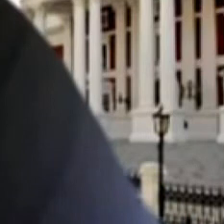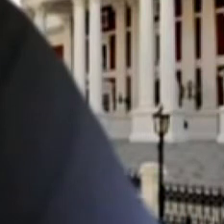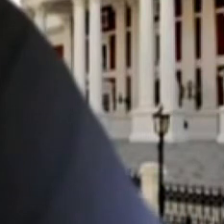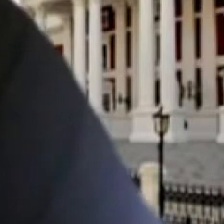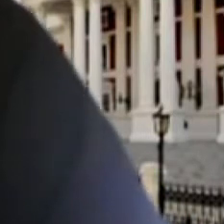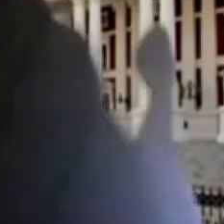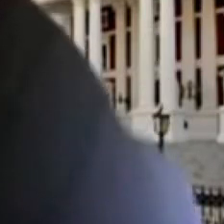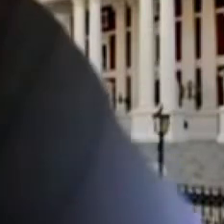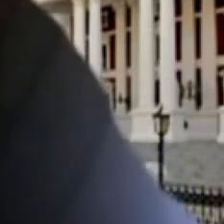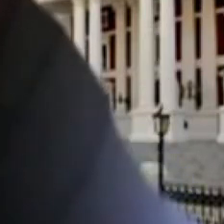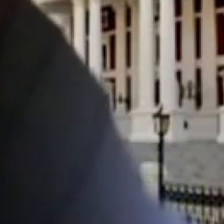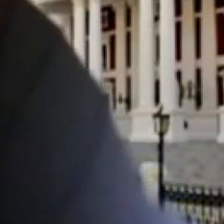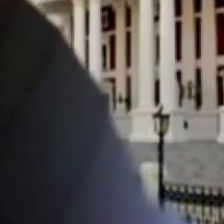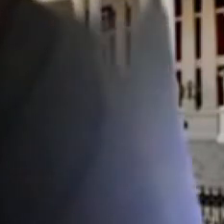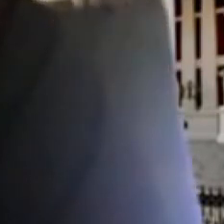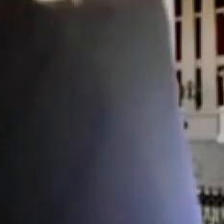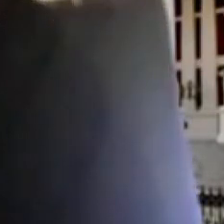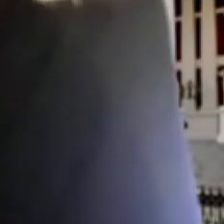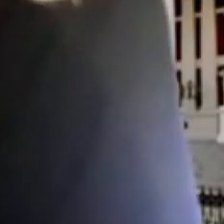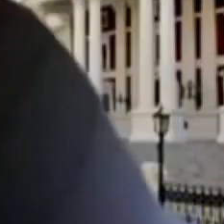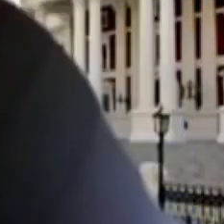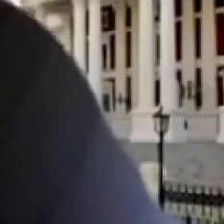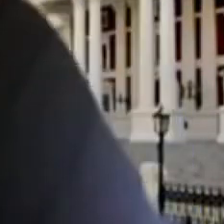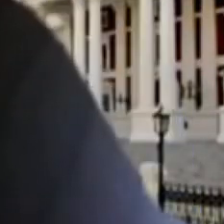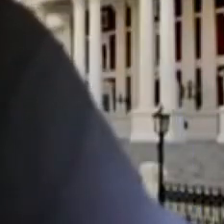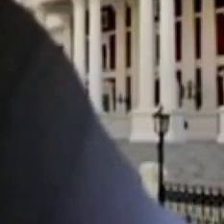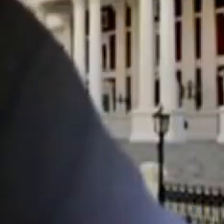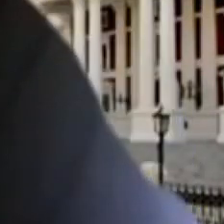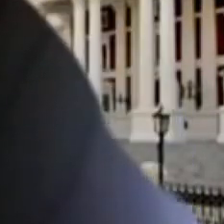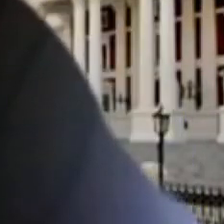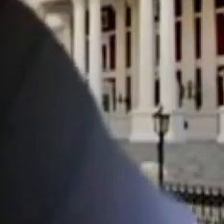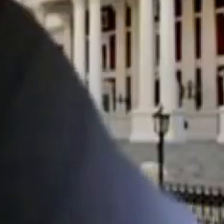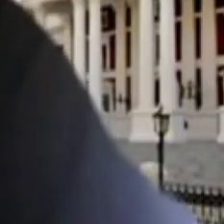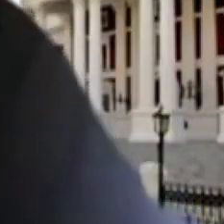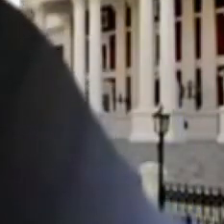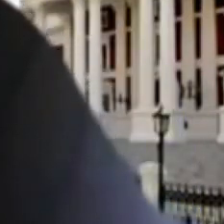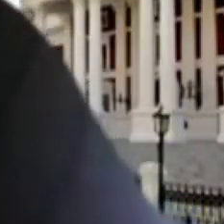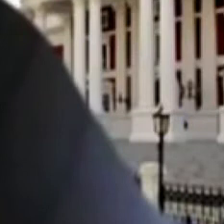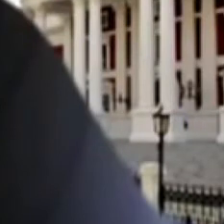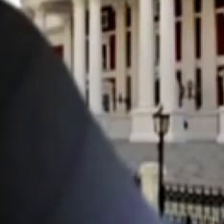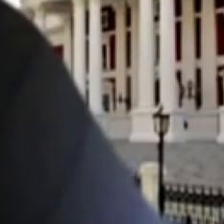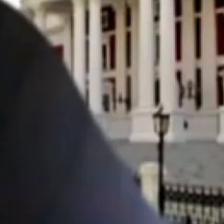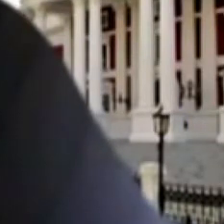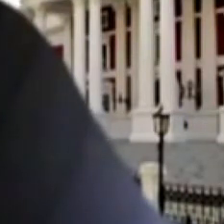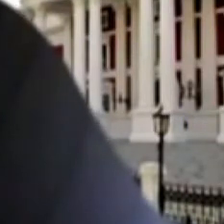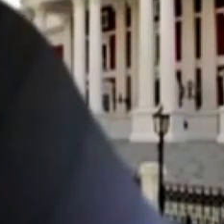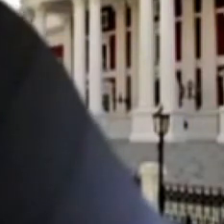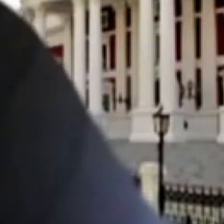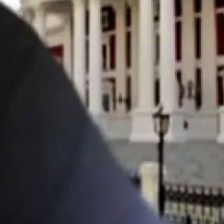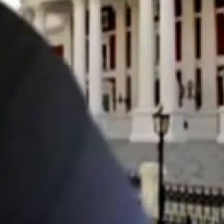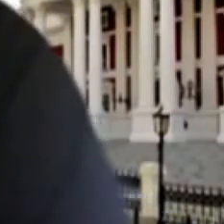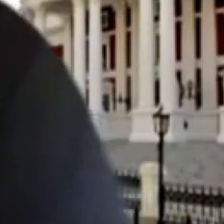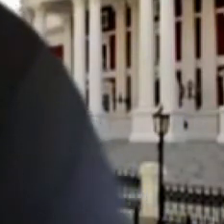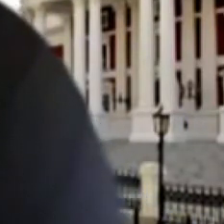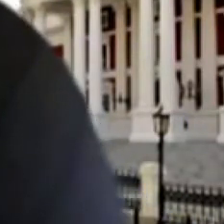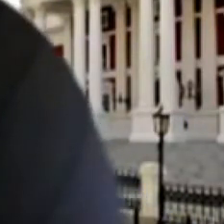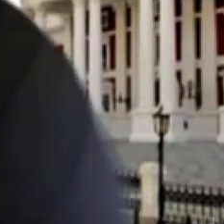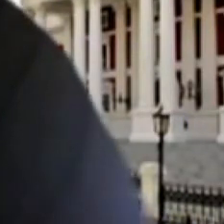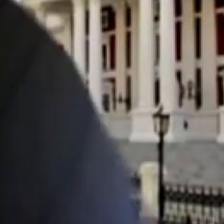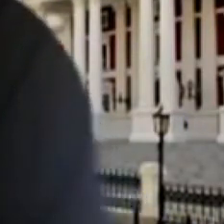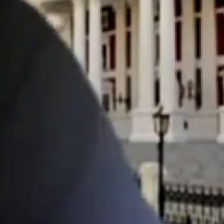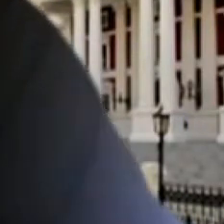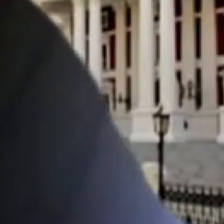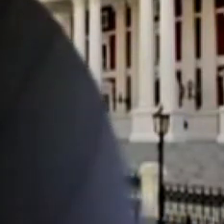1.1 billion has been taken away, meaning that they in fact got nothing at all. They will inter alia translate into